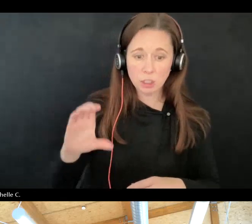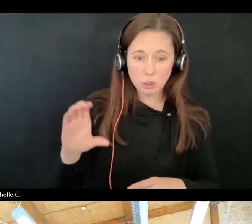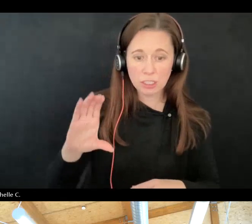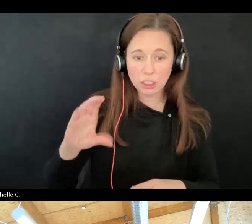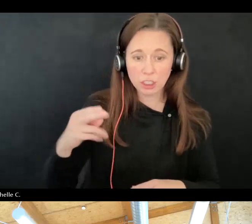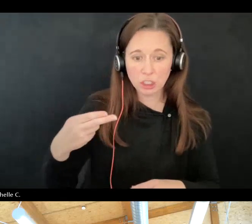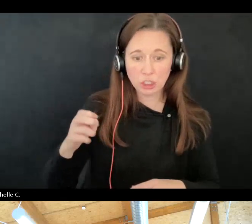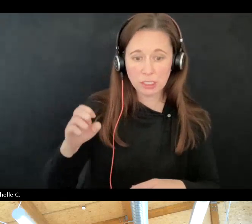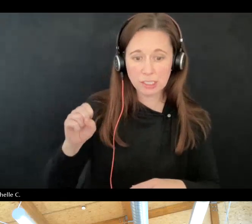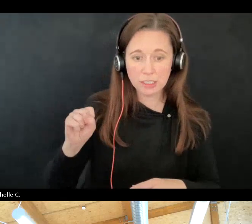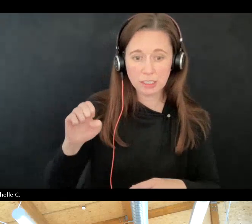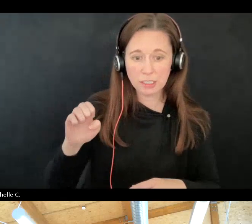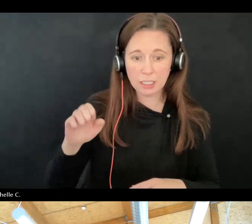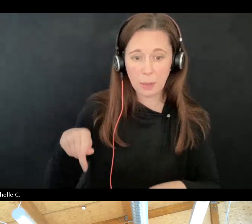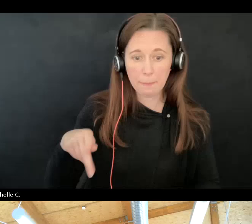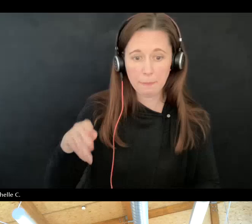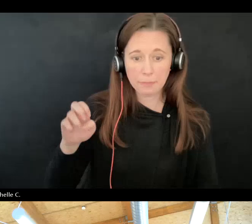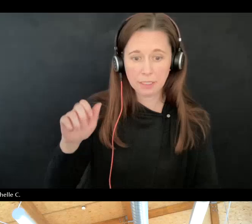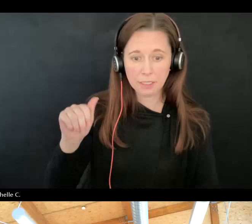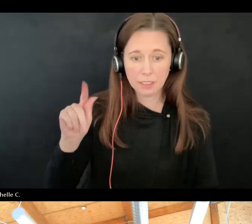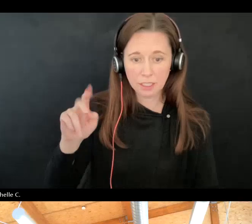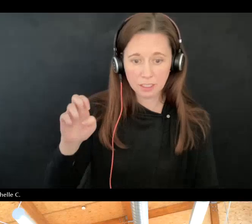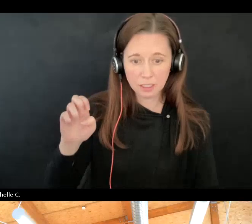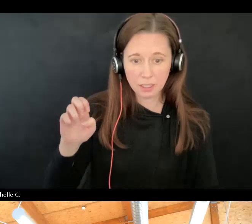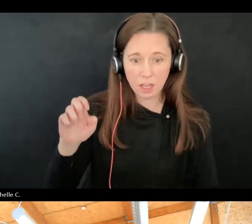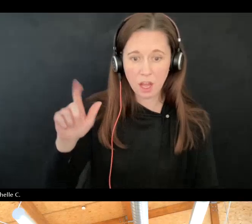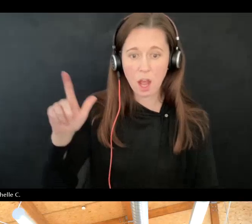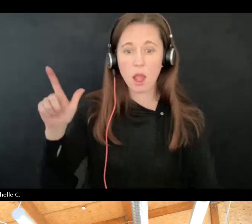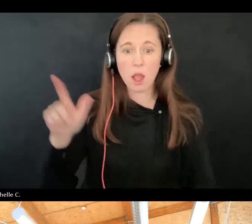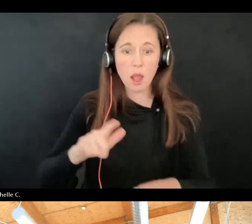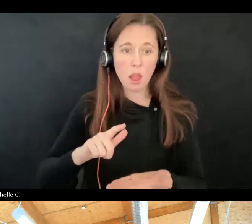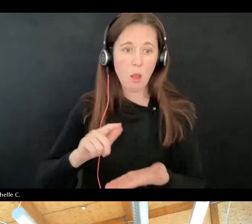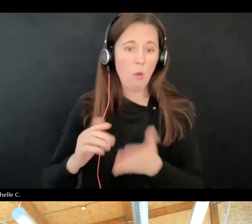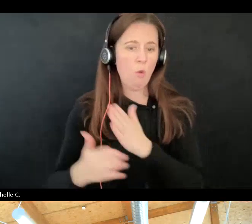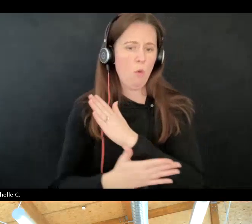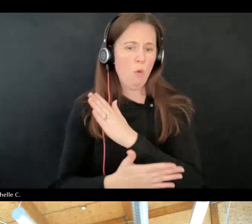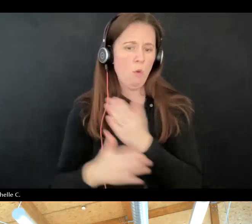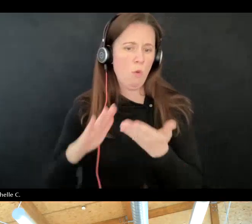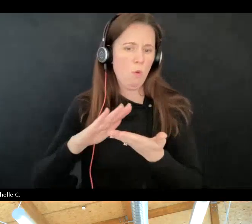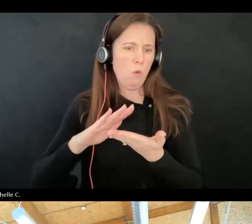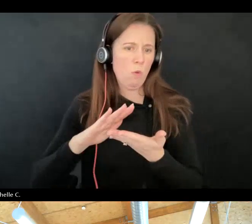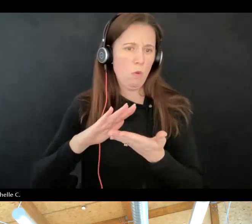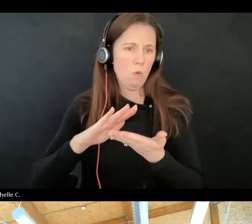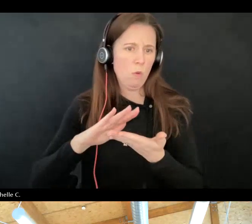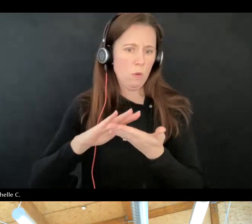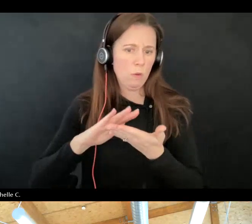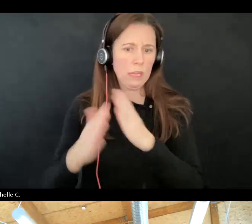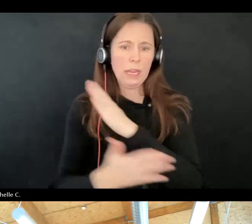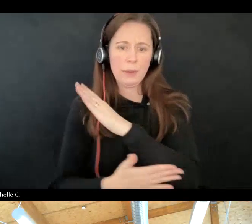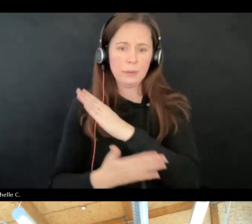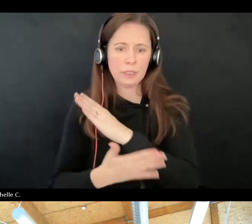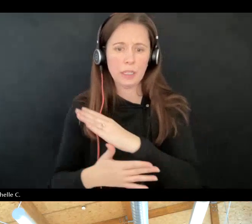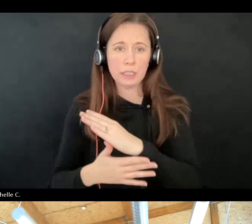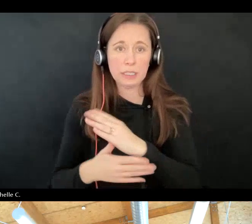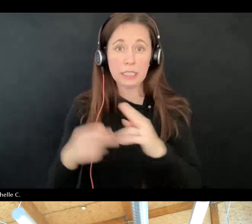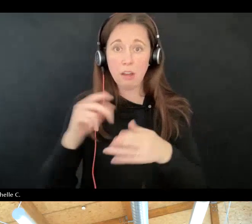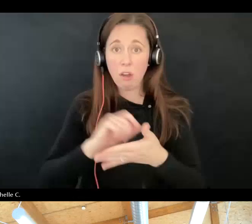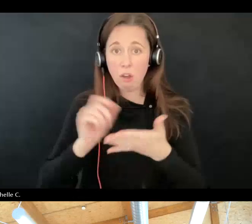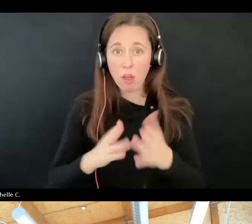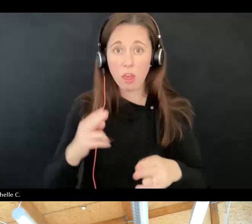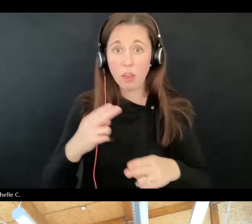It is intimidating by the width of that book, but you can skip and just read certain chapters, and it was like one